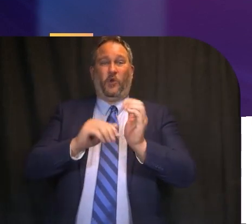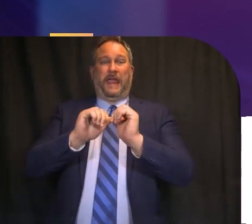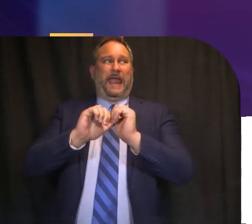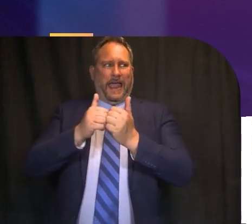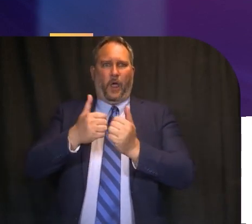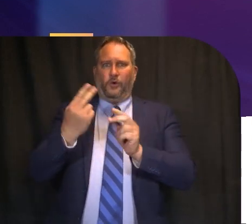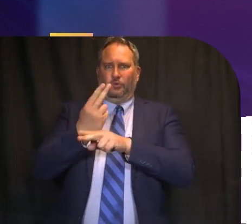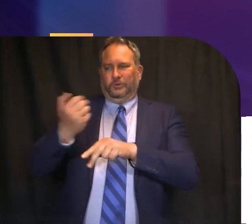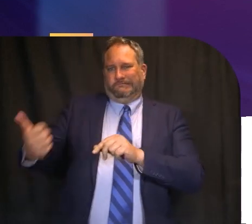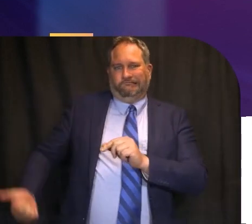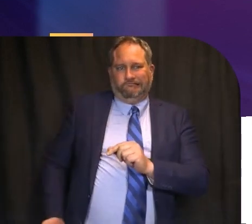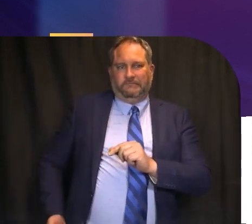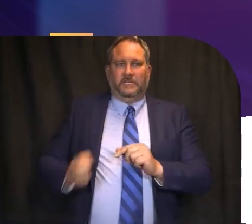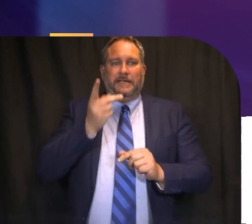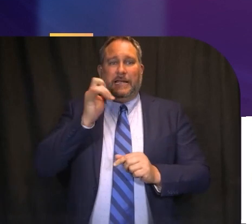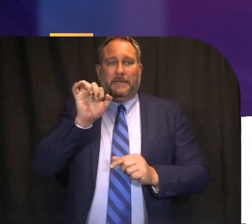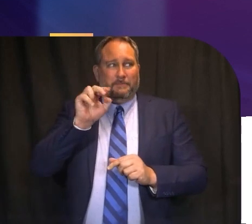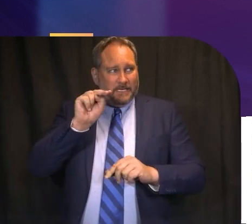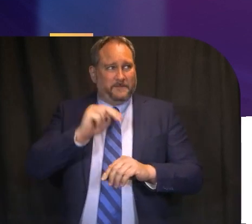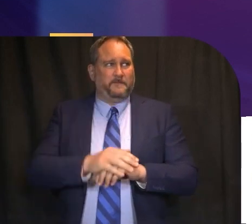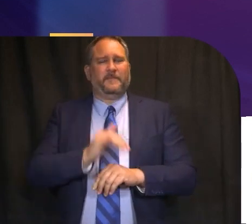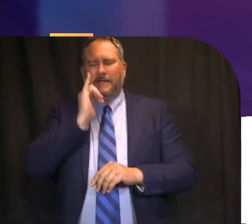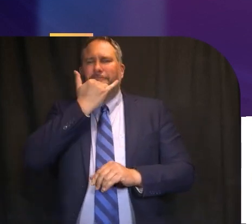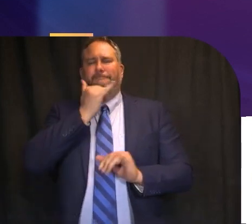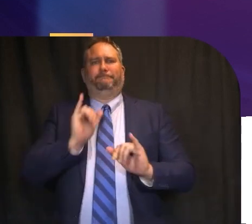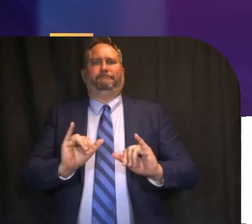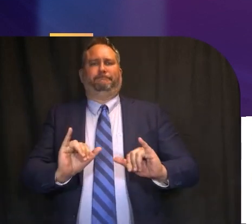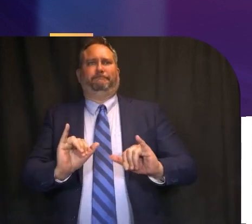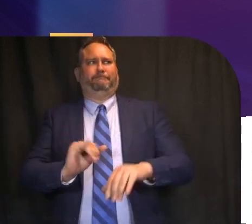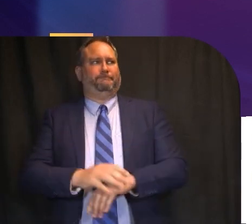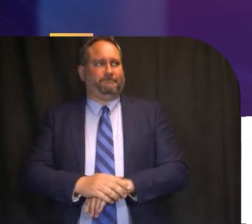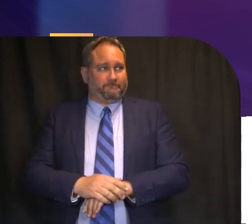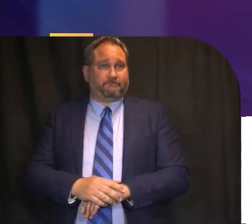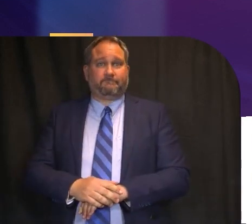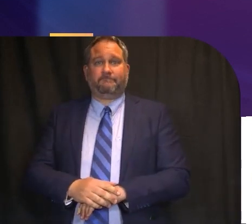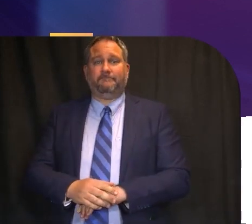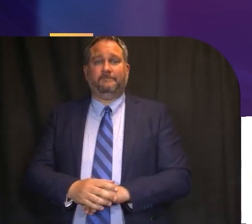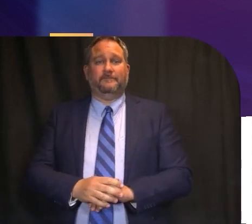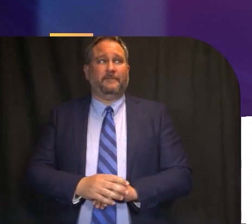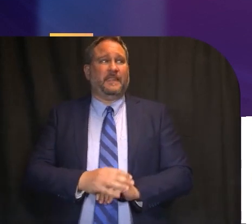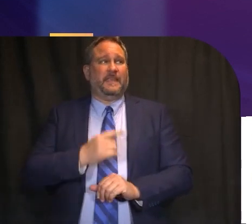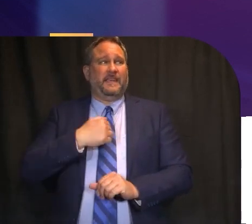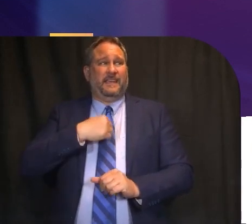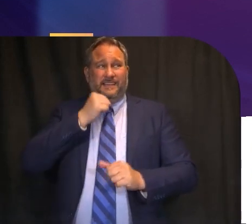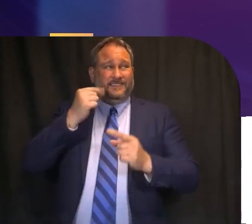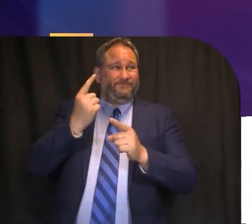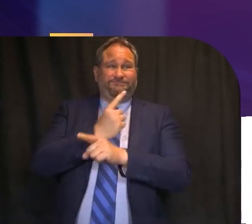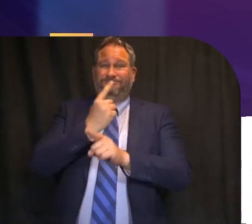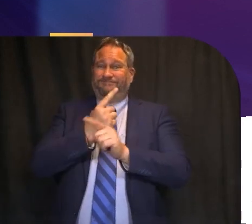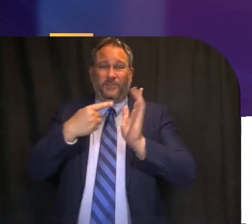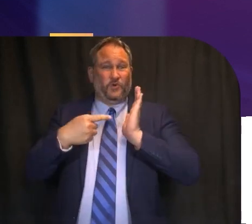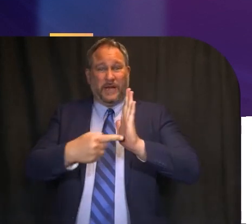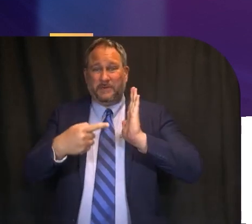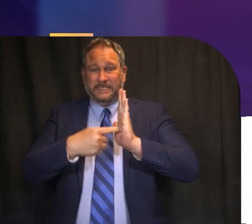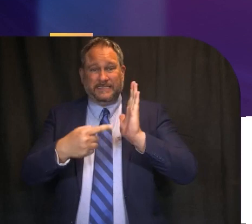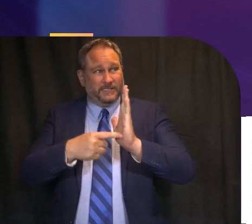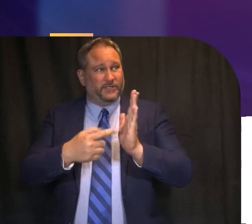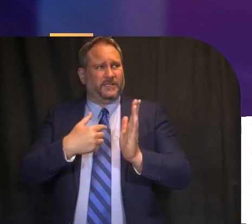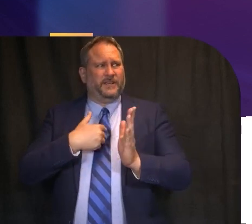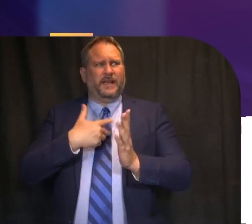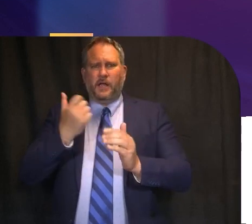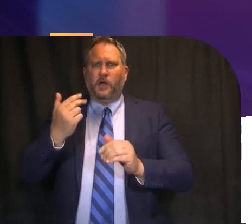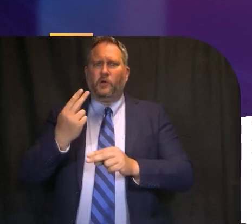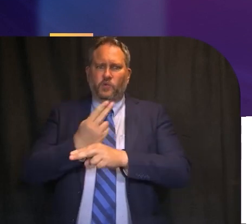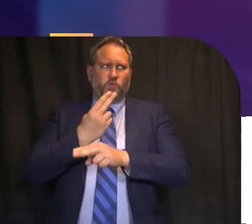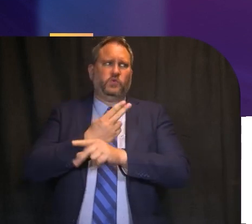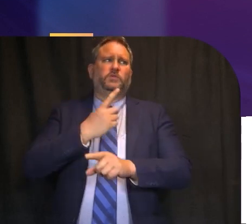and accurate representation I didn't have for myself as a child, and using the funds from the Paul G. Hearn Awardee to educate others about